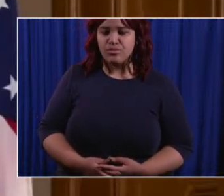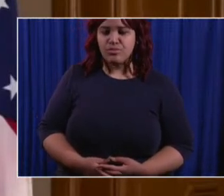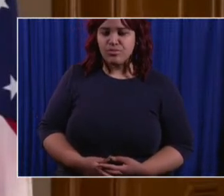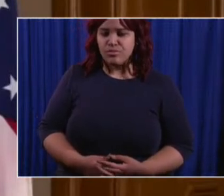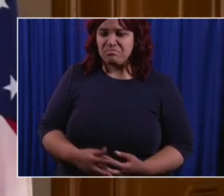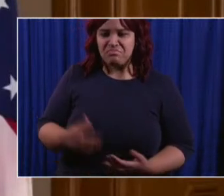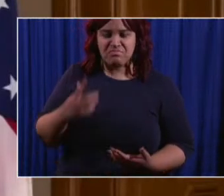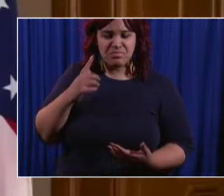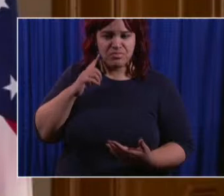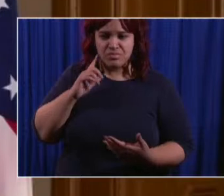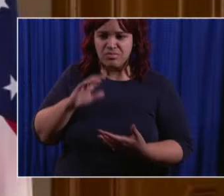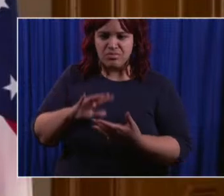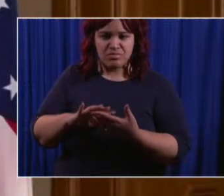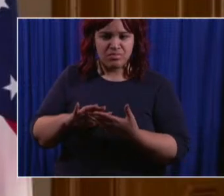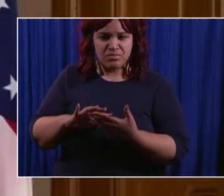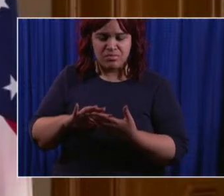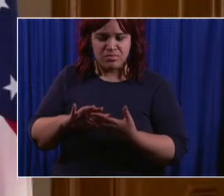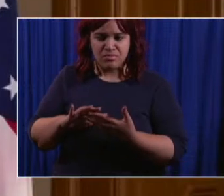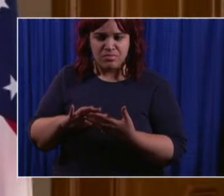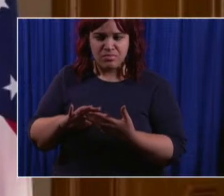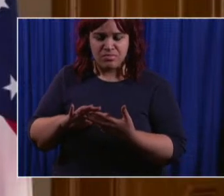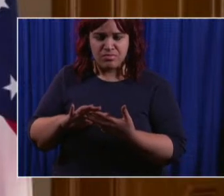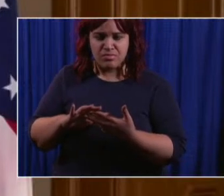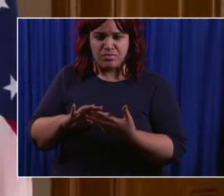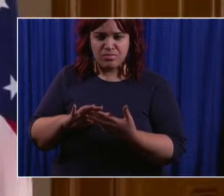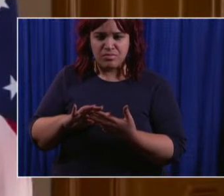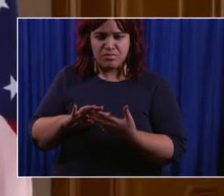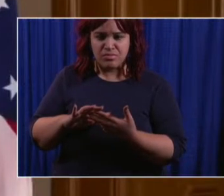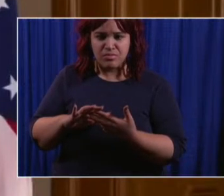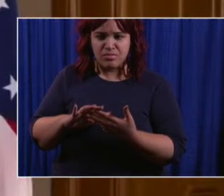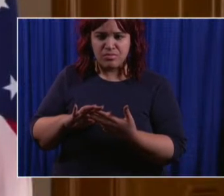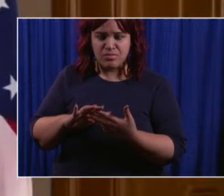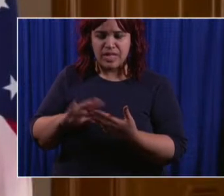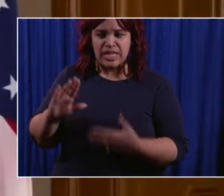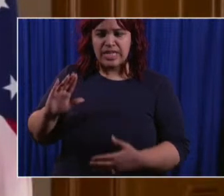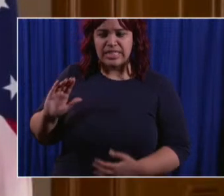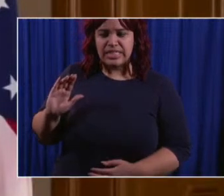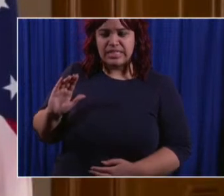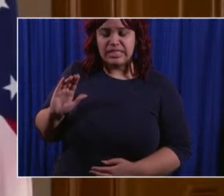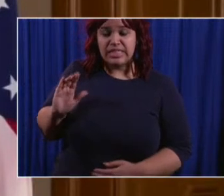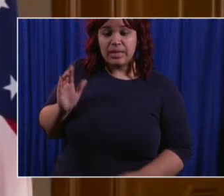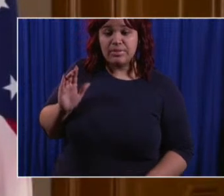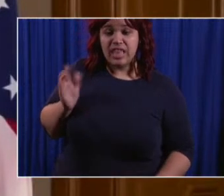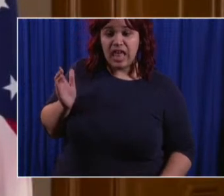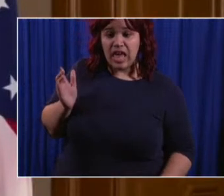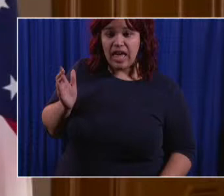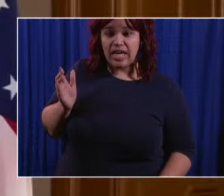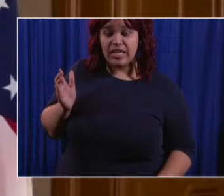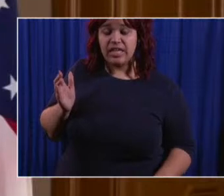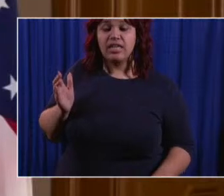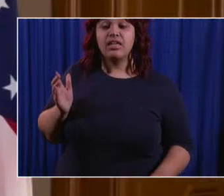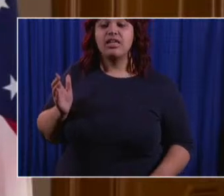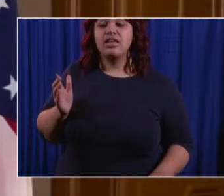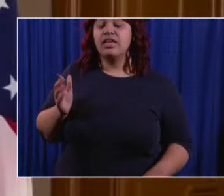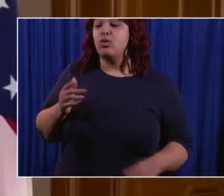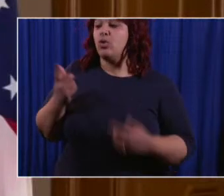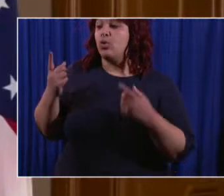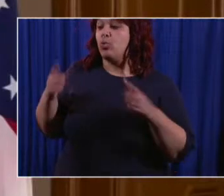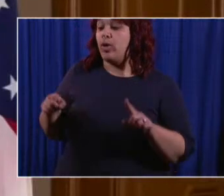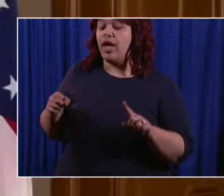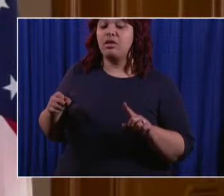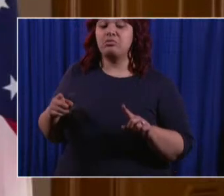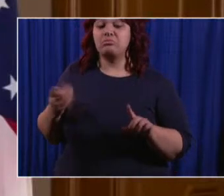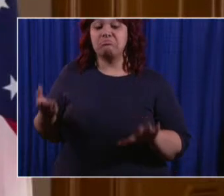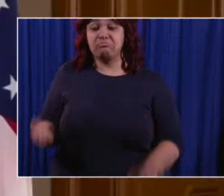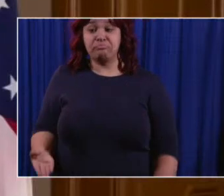again, and it seems like still strong. Ohio doesn't, move quickly through the legislature. The